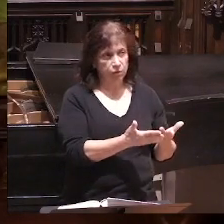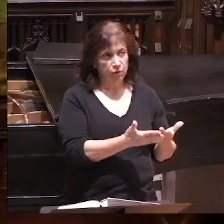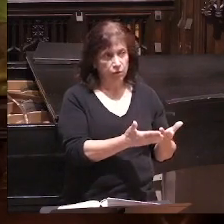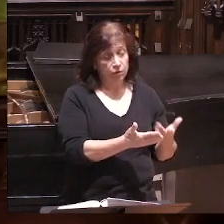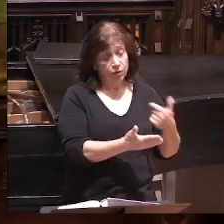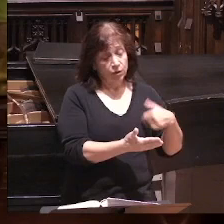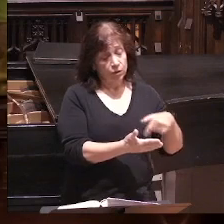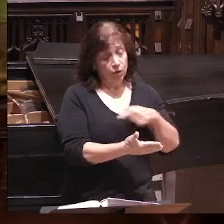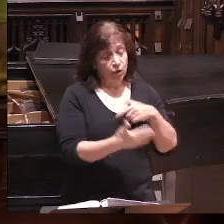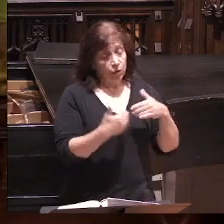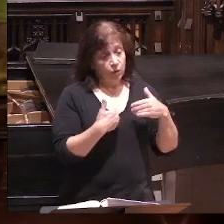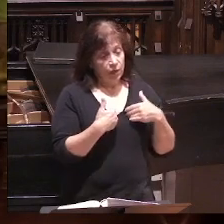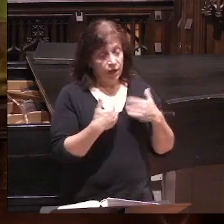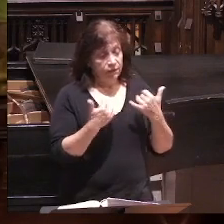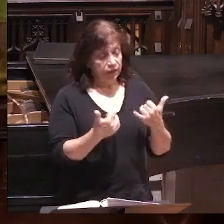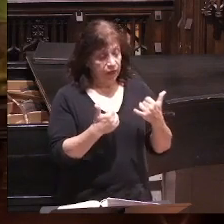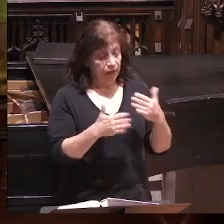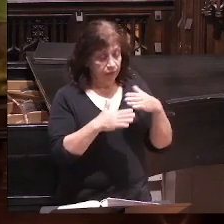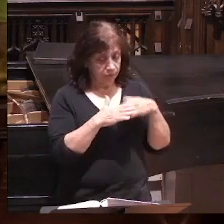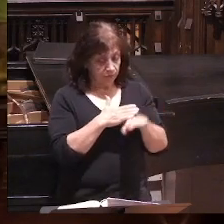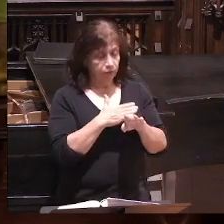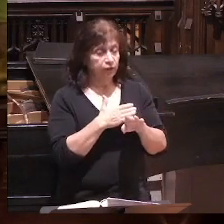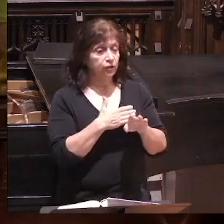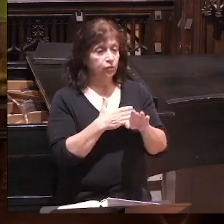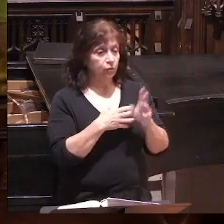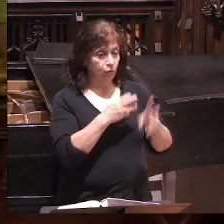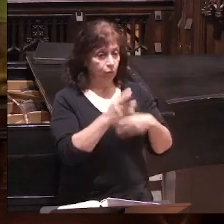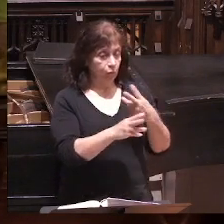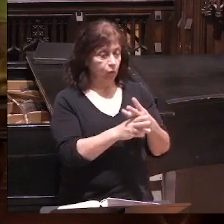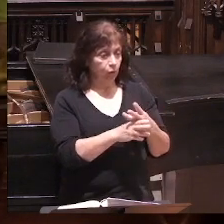we have today entered the world of Esther.